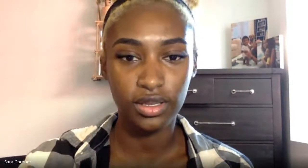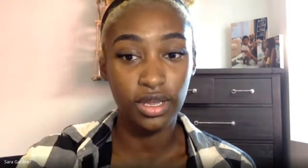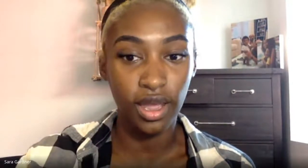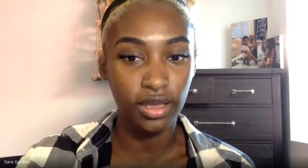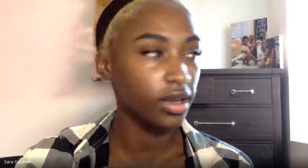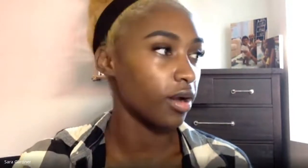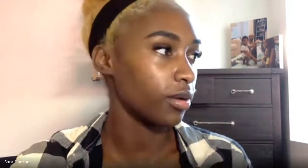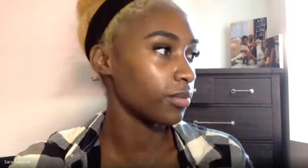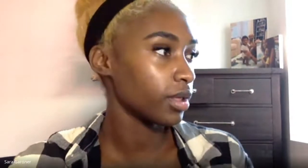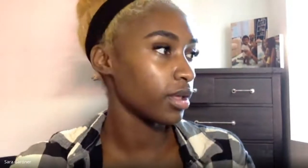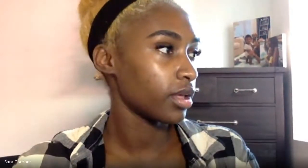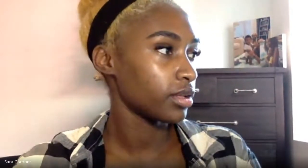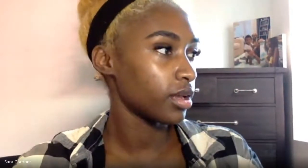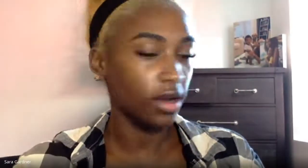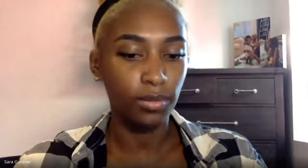doing today